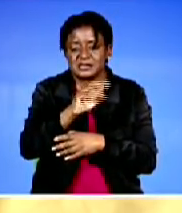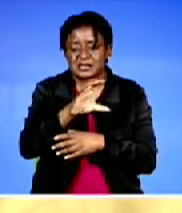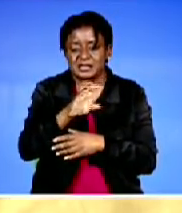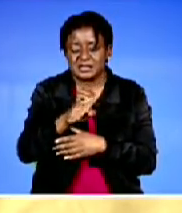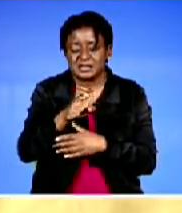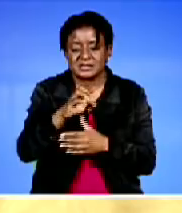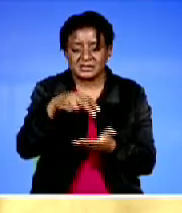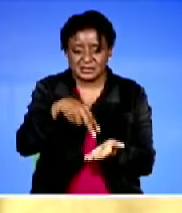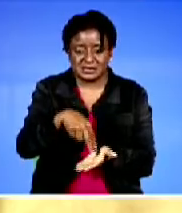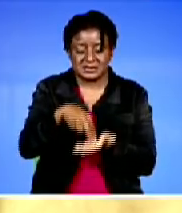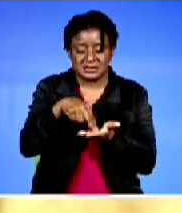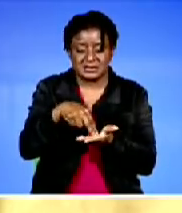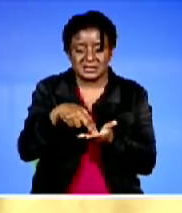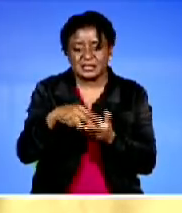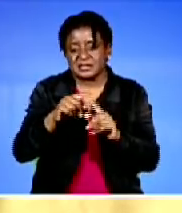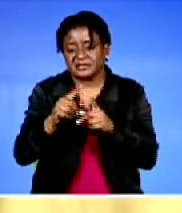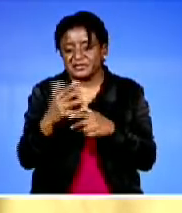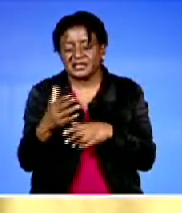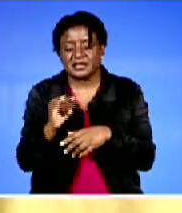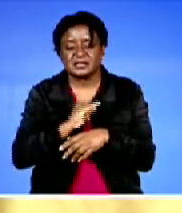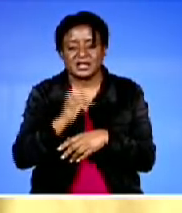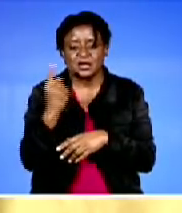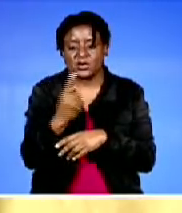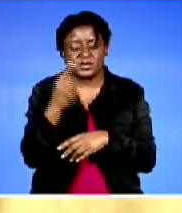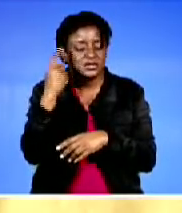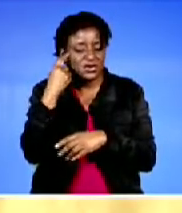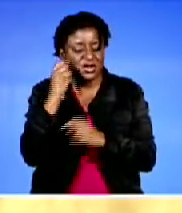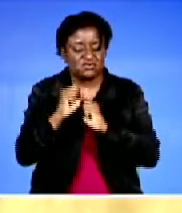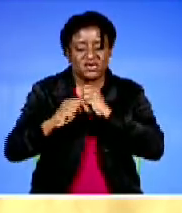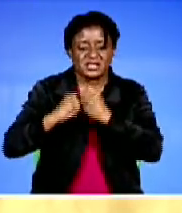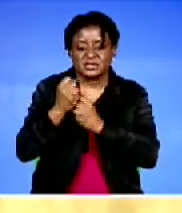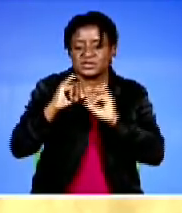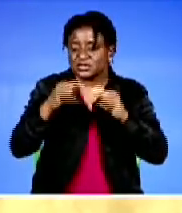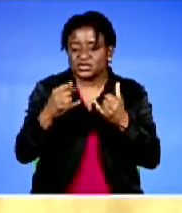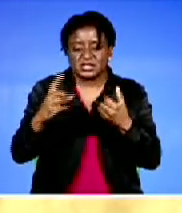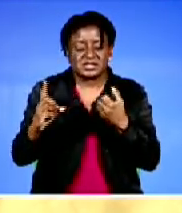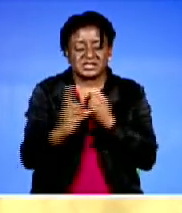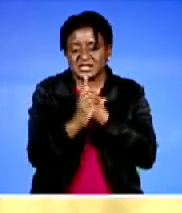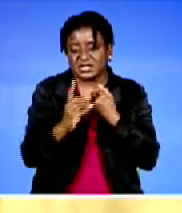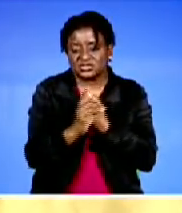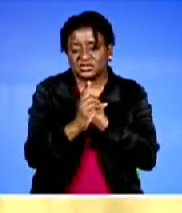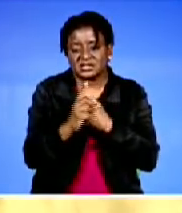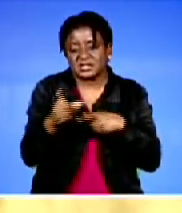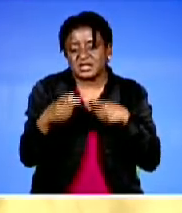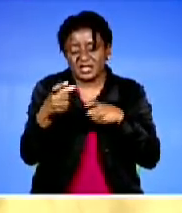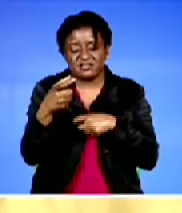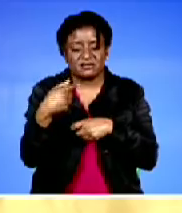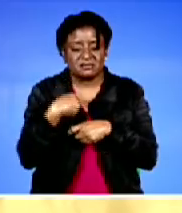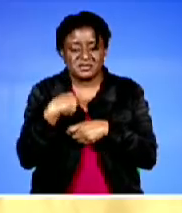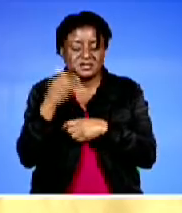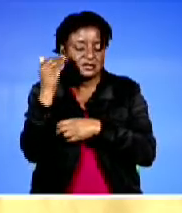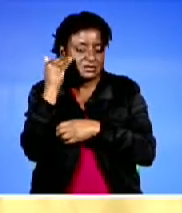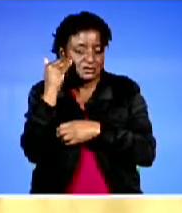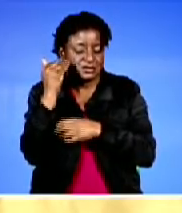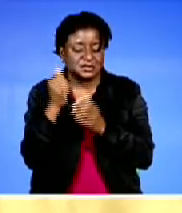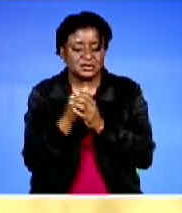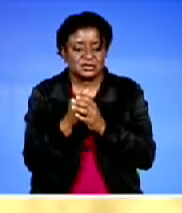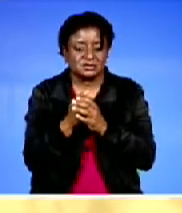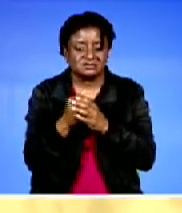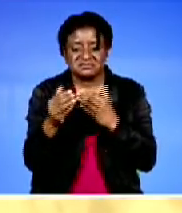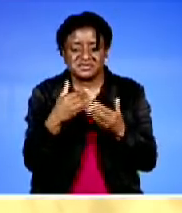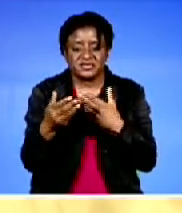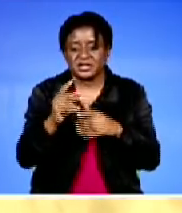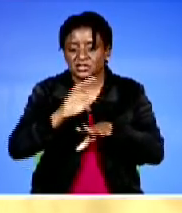things. I always thought that wrestling was just dangerous, but it gave me insight, and even if I don't pursue it, it's good to